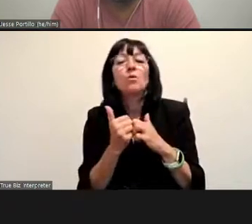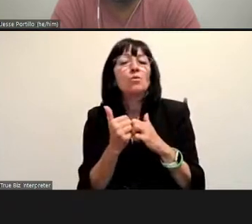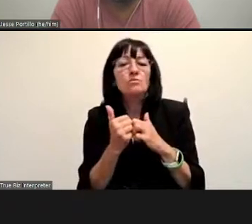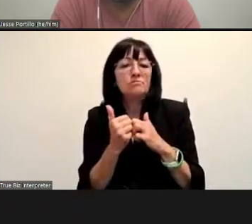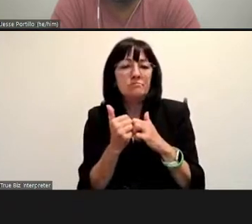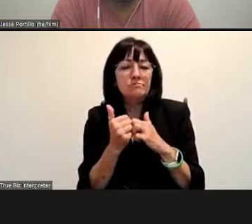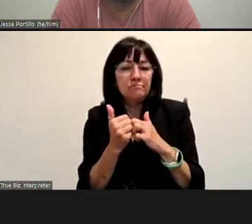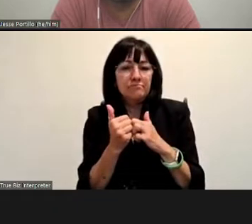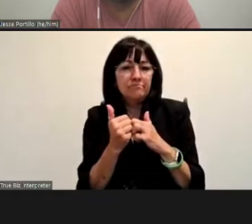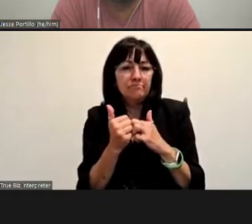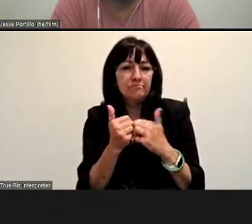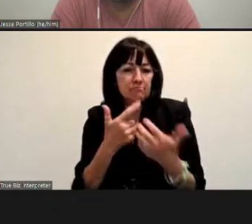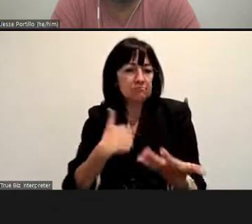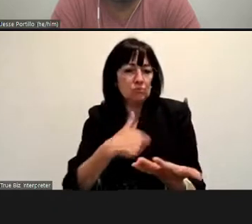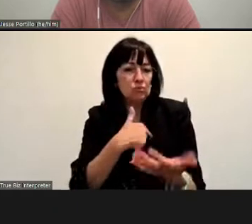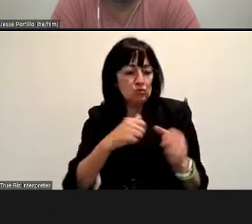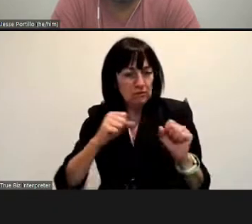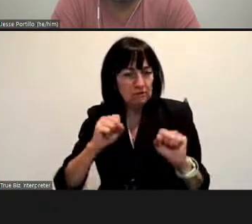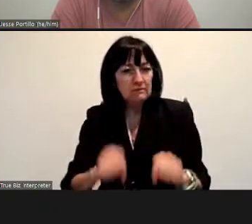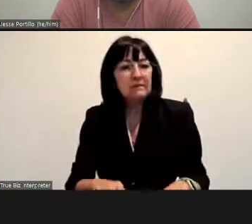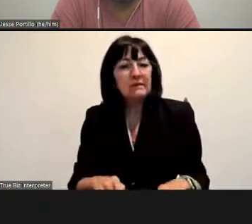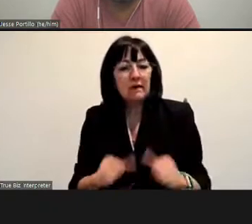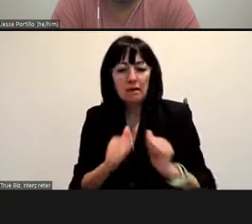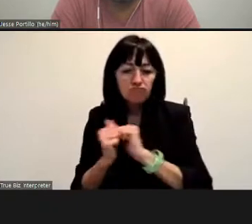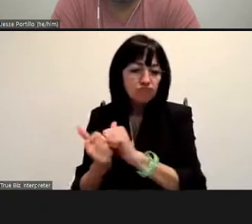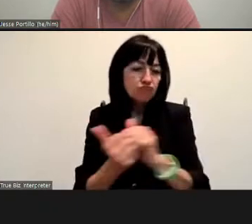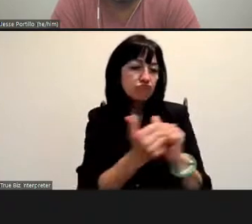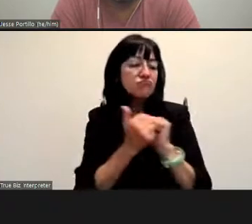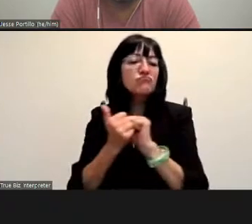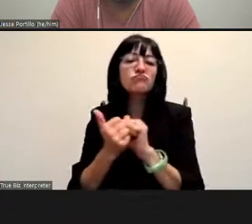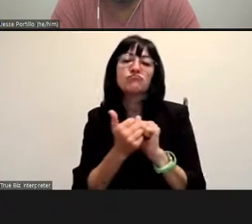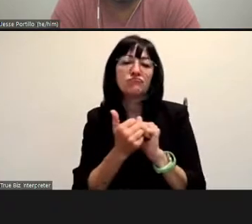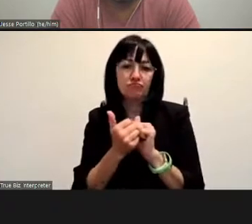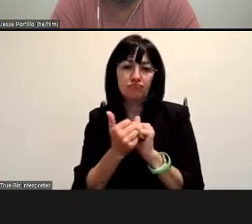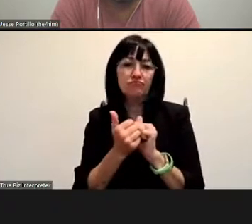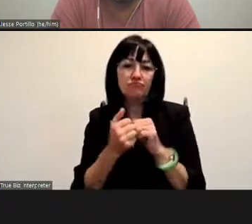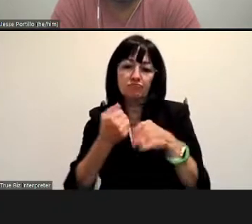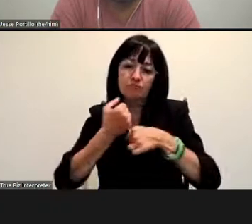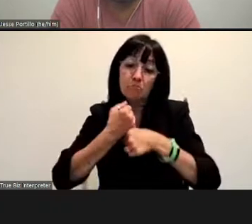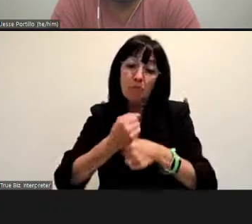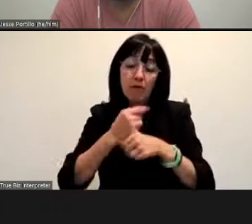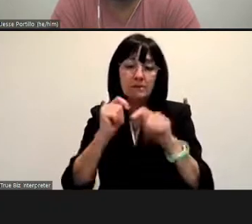know, coming together to create something as a team?